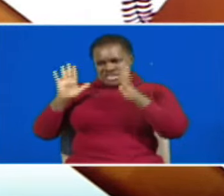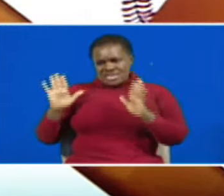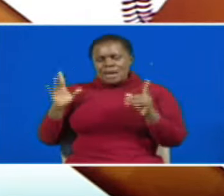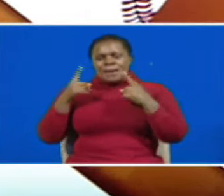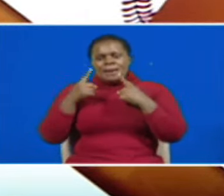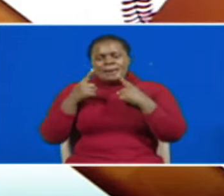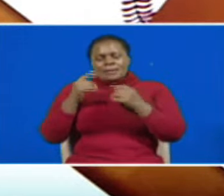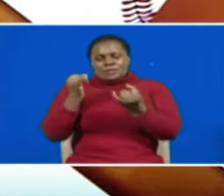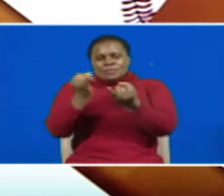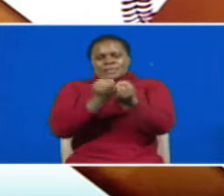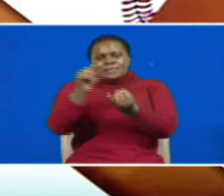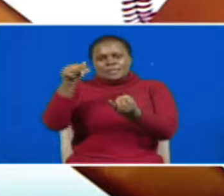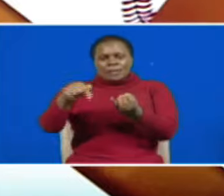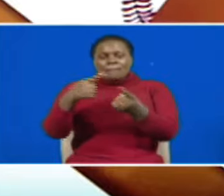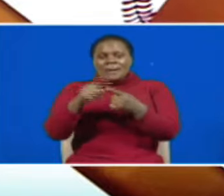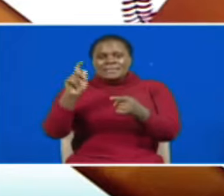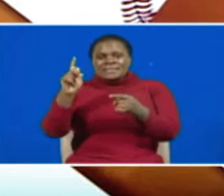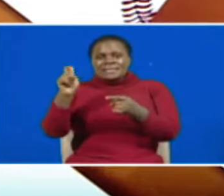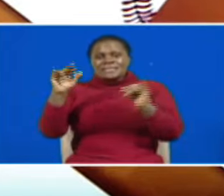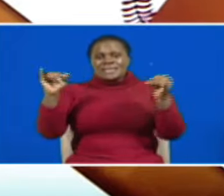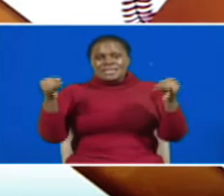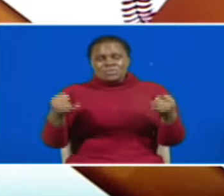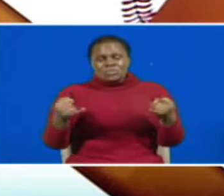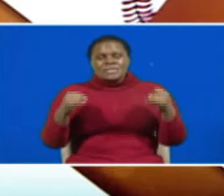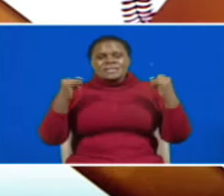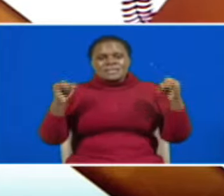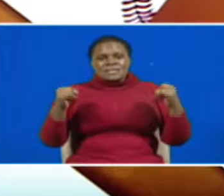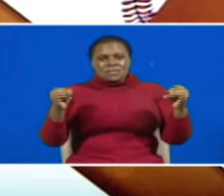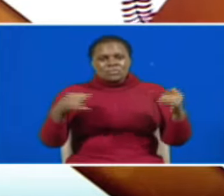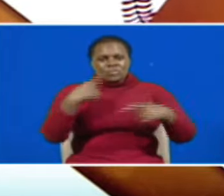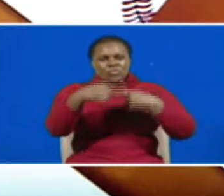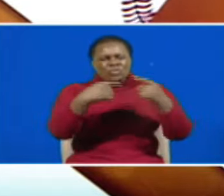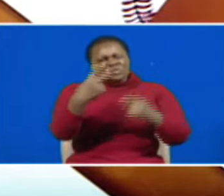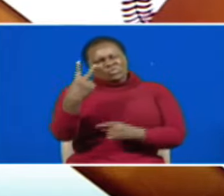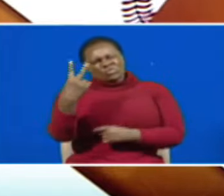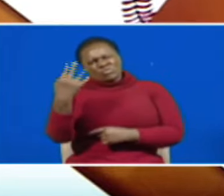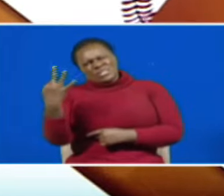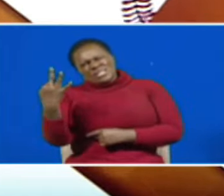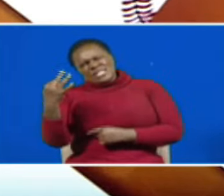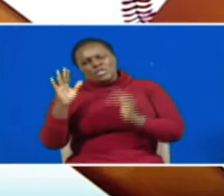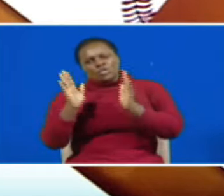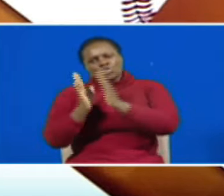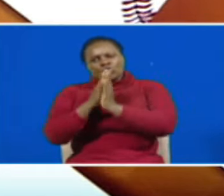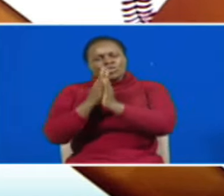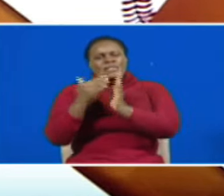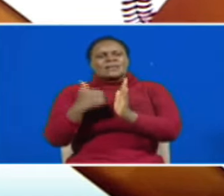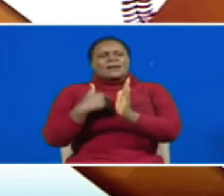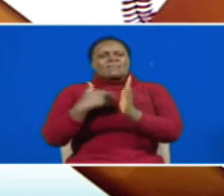weekend Jumamosi ya leo, lakini KTN News tungali na taarifa mbili tatu hapa tukupashe.